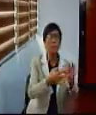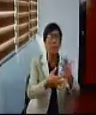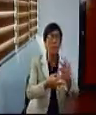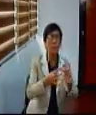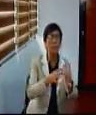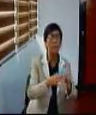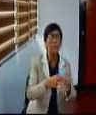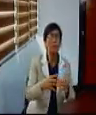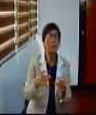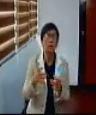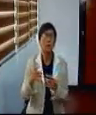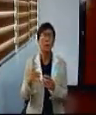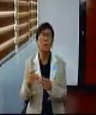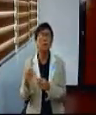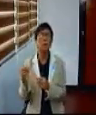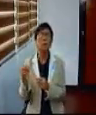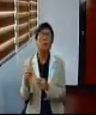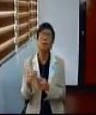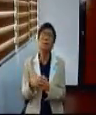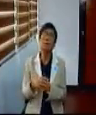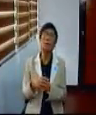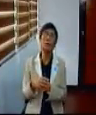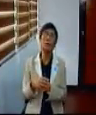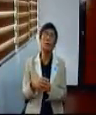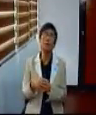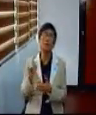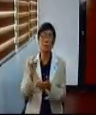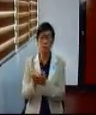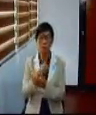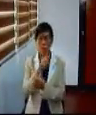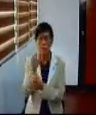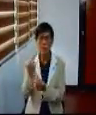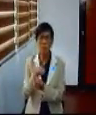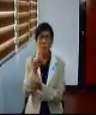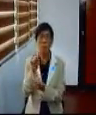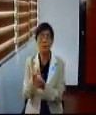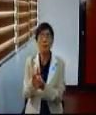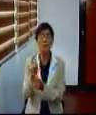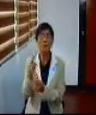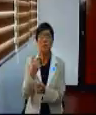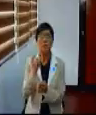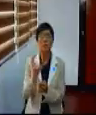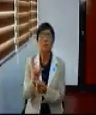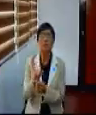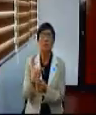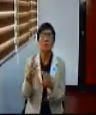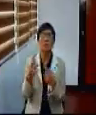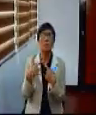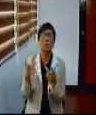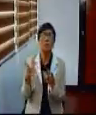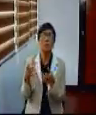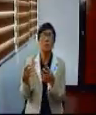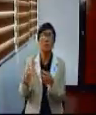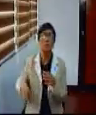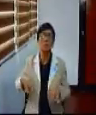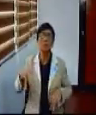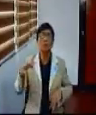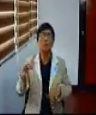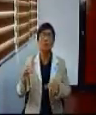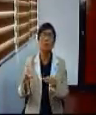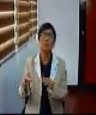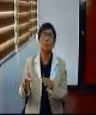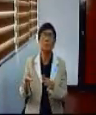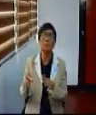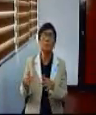Does indeed. Okay. That's exactly what it is about. And we have the phrase to cause, contribute, or be linked. When